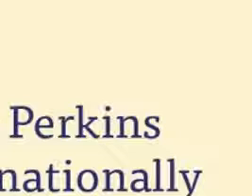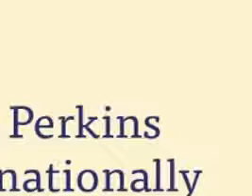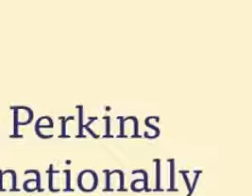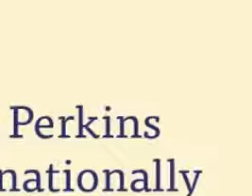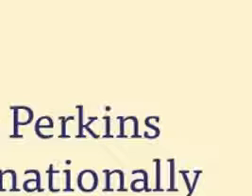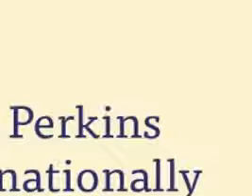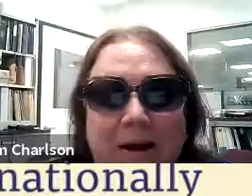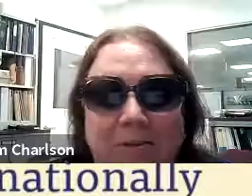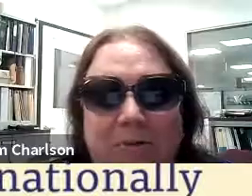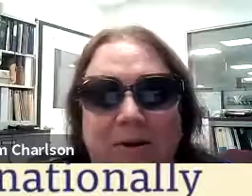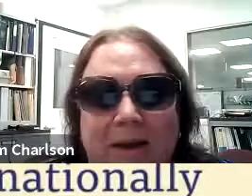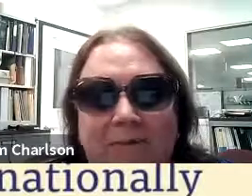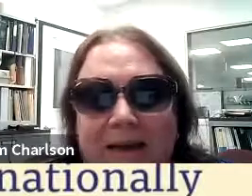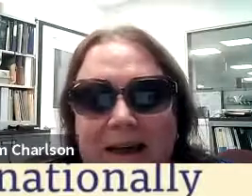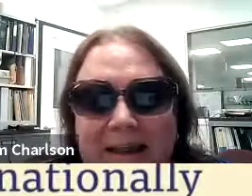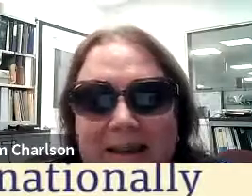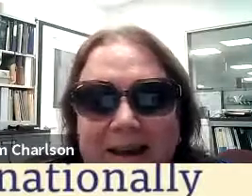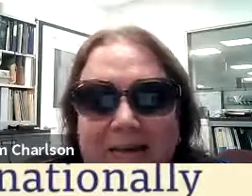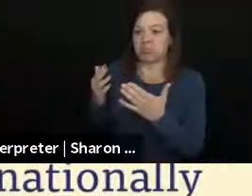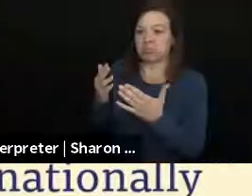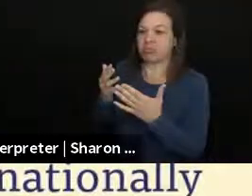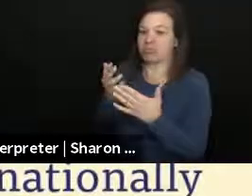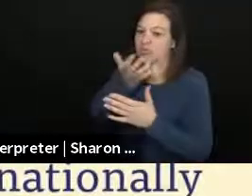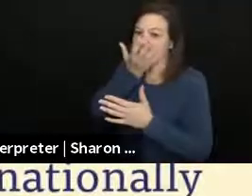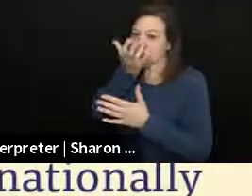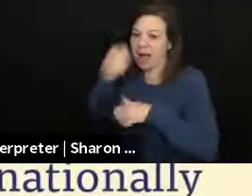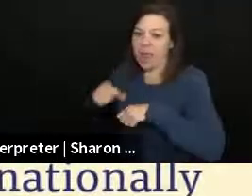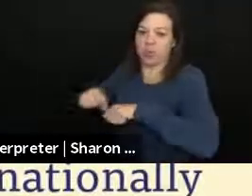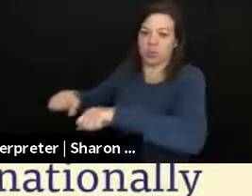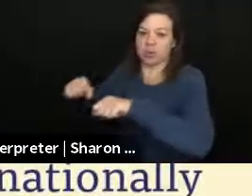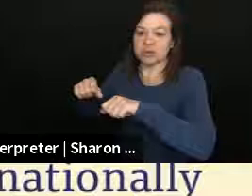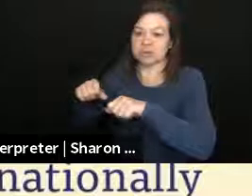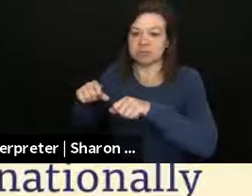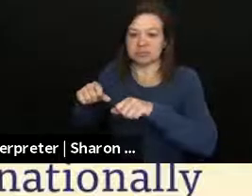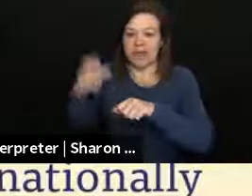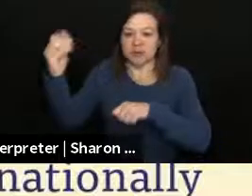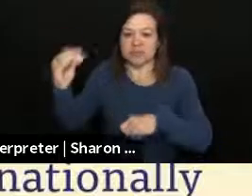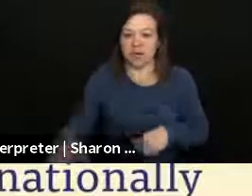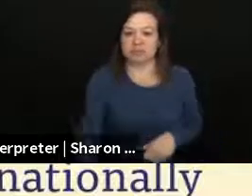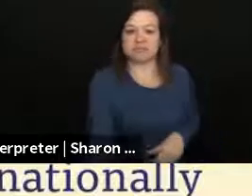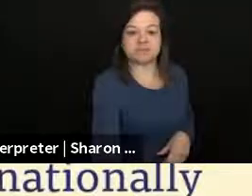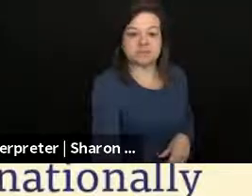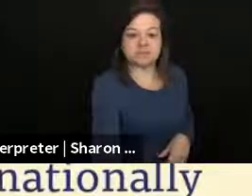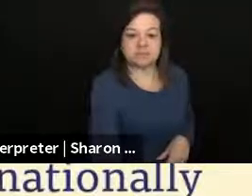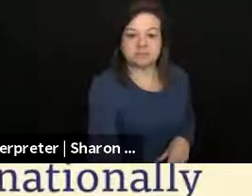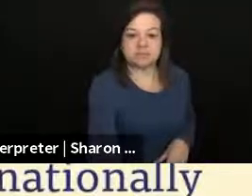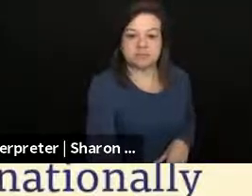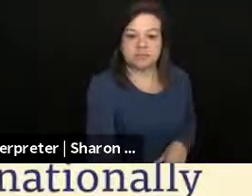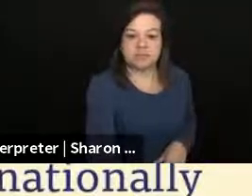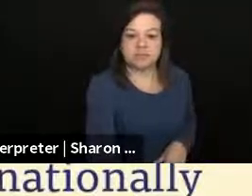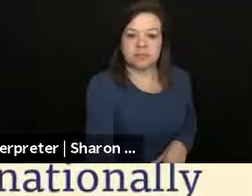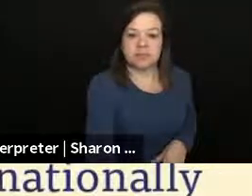some grounds work outside that I have no control over. You know, they're grinding up a tree or something.